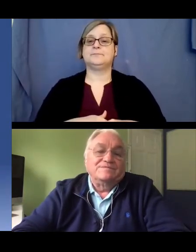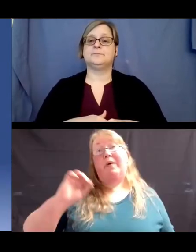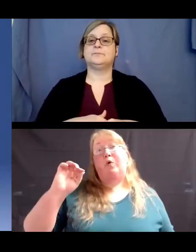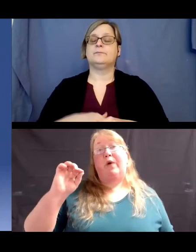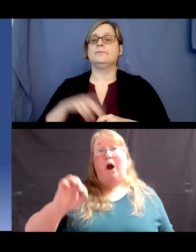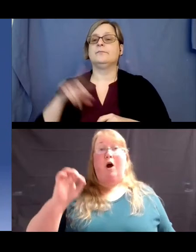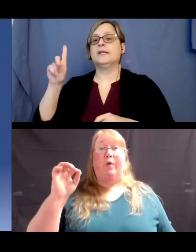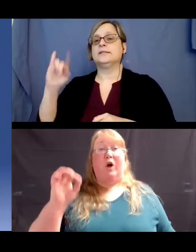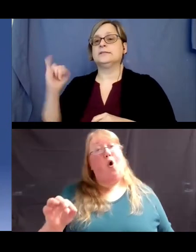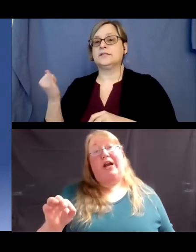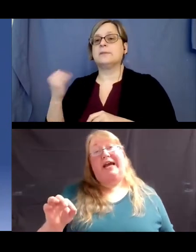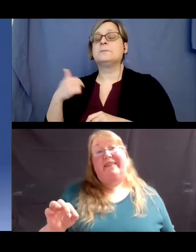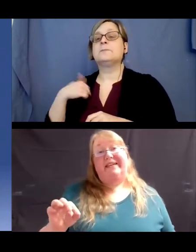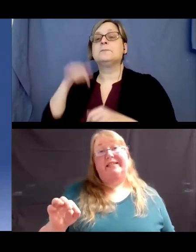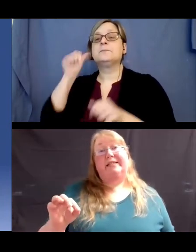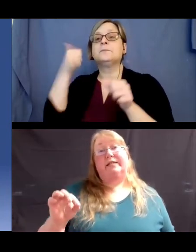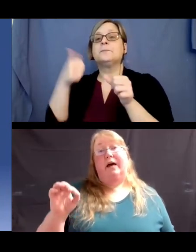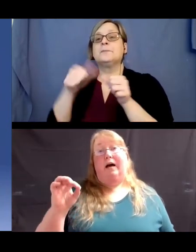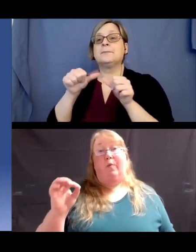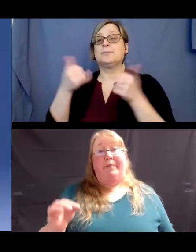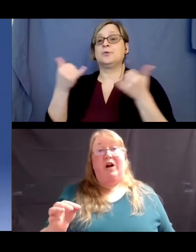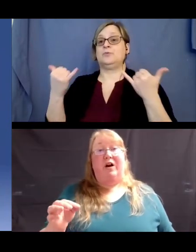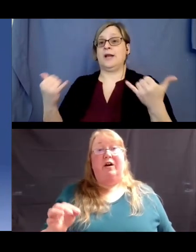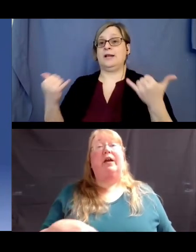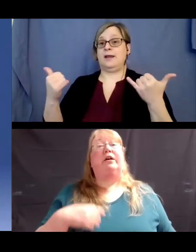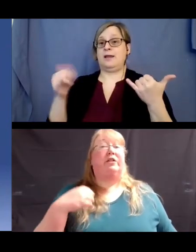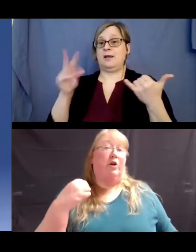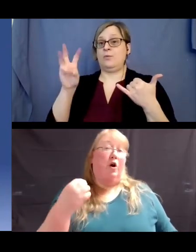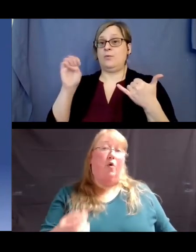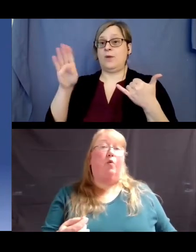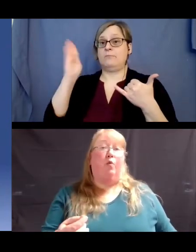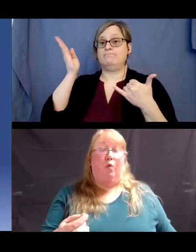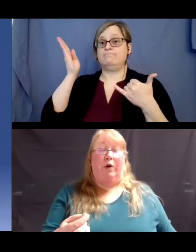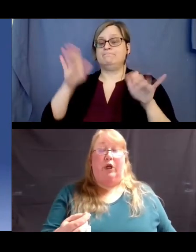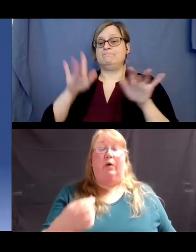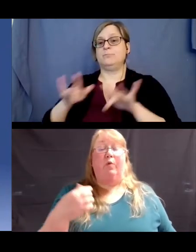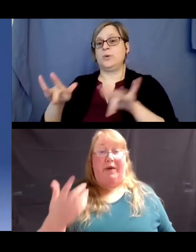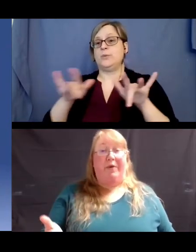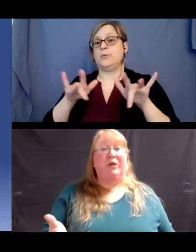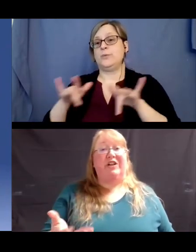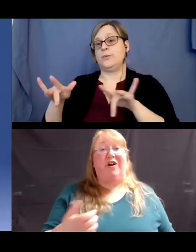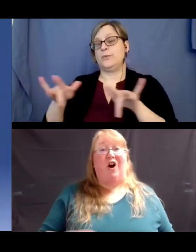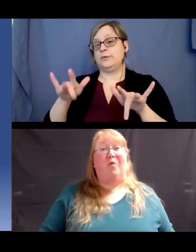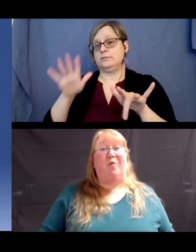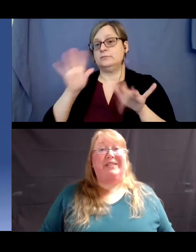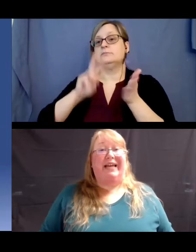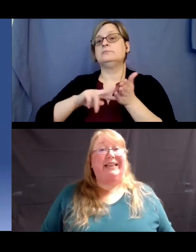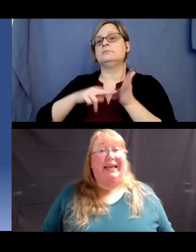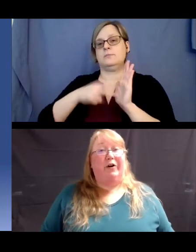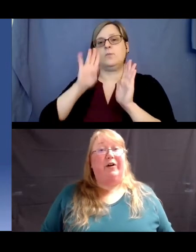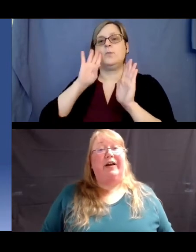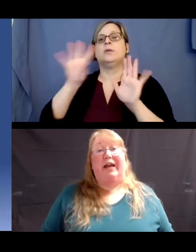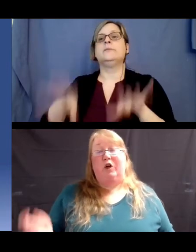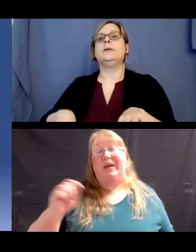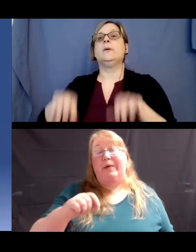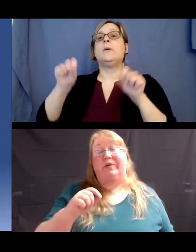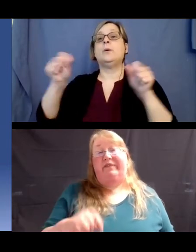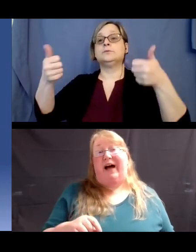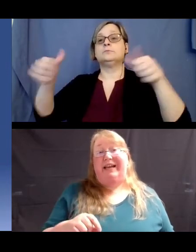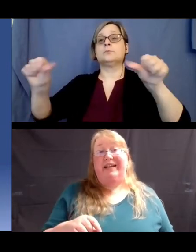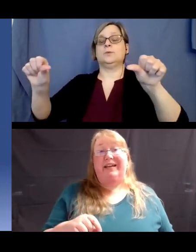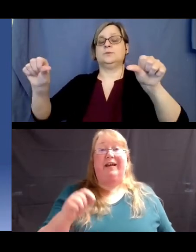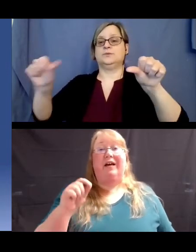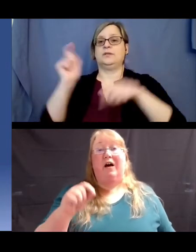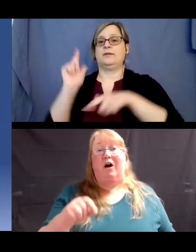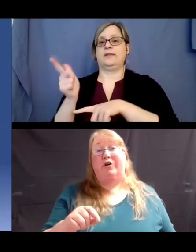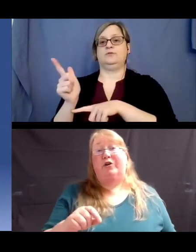And remember, we are recording this webinar, so it will be posted on our website later, and you'll be able to